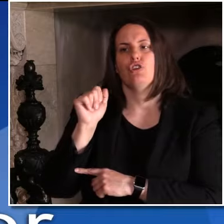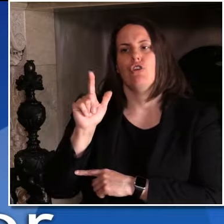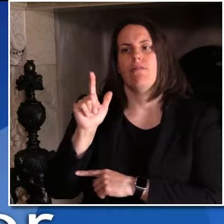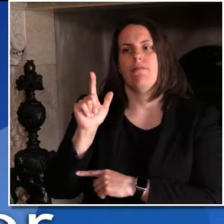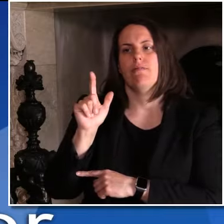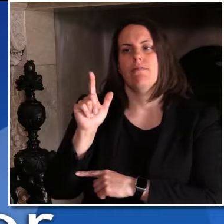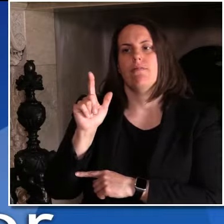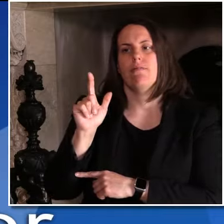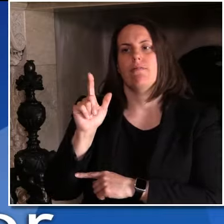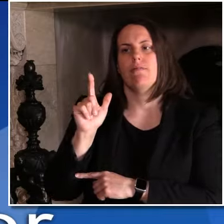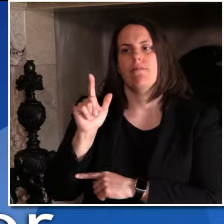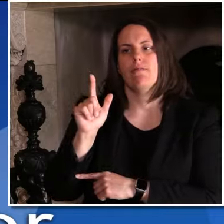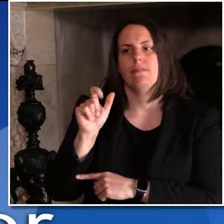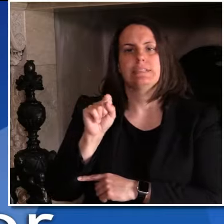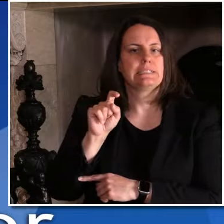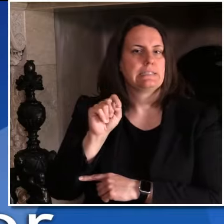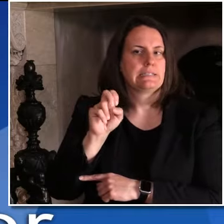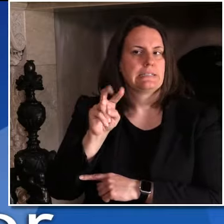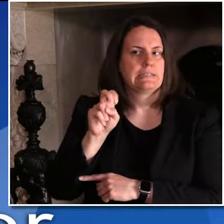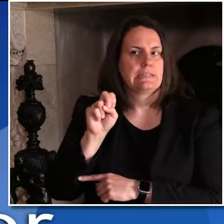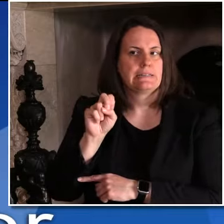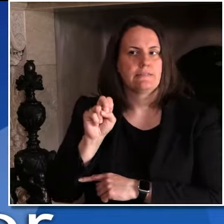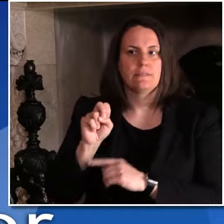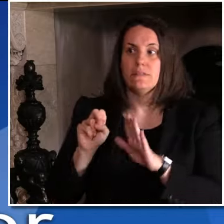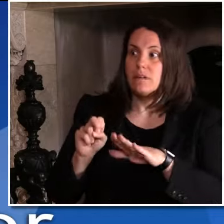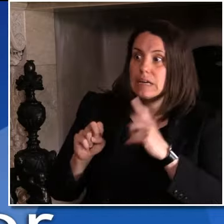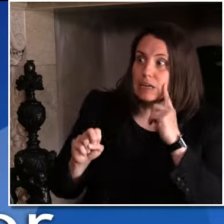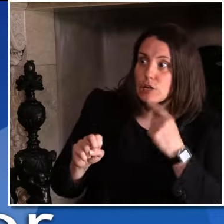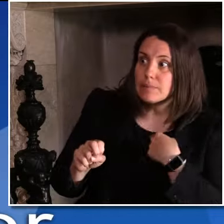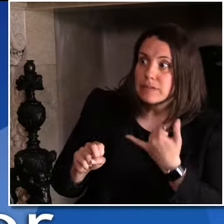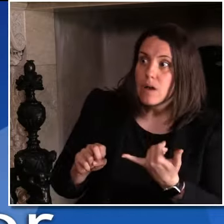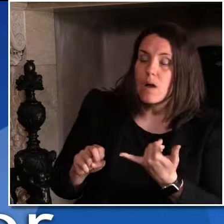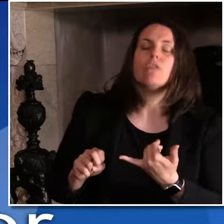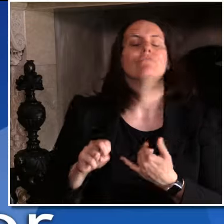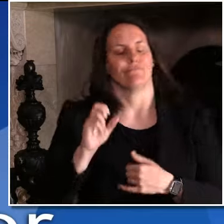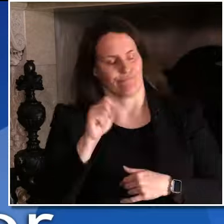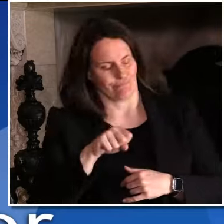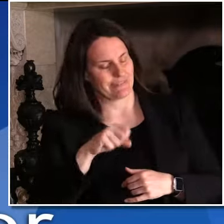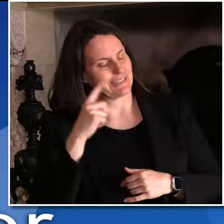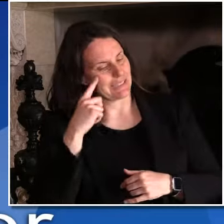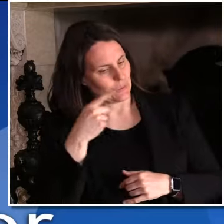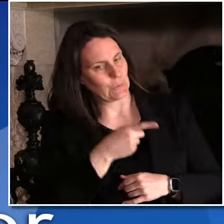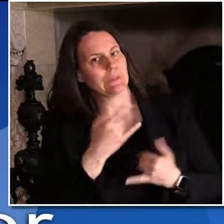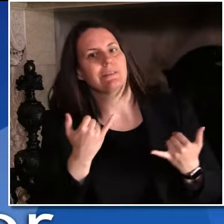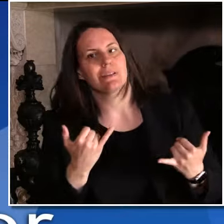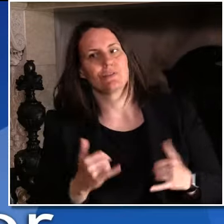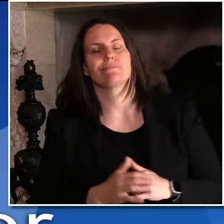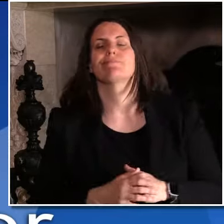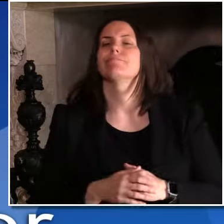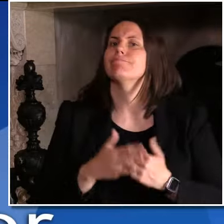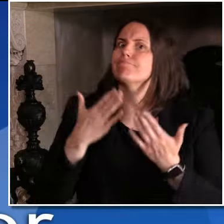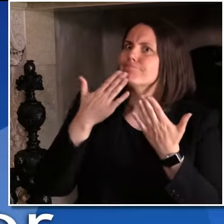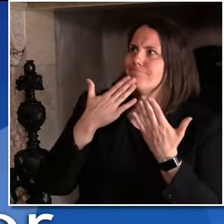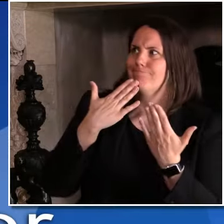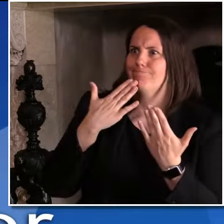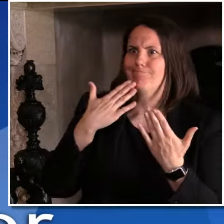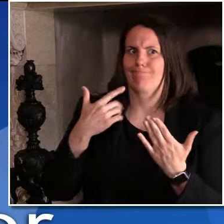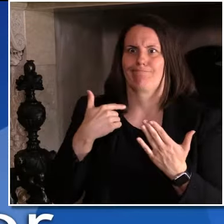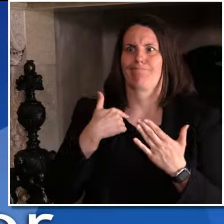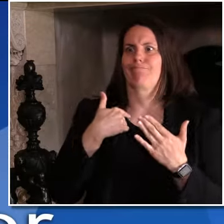Can you hear me now? Yes, we can. Thank you. Okay, thank you. I think this is a question for